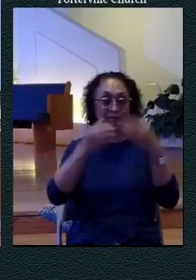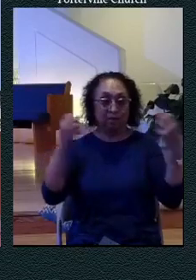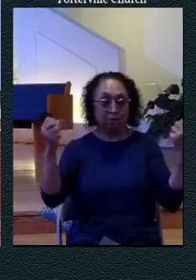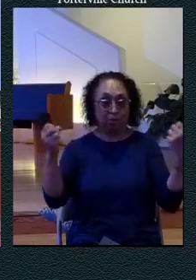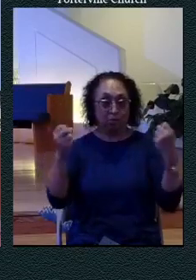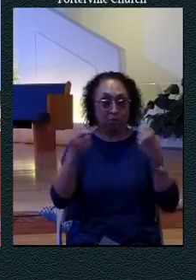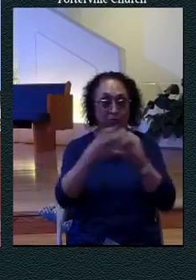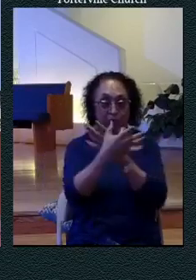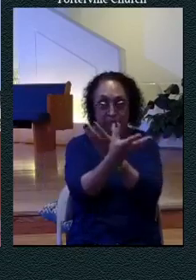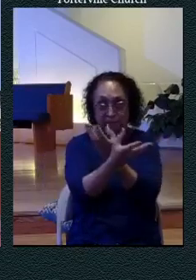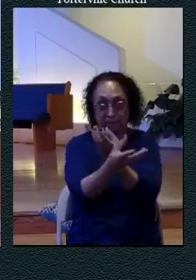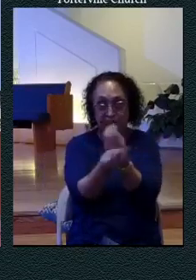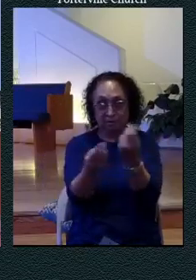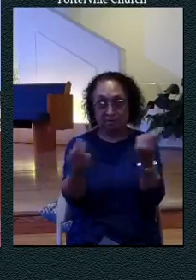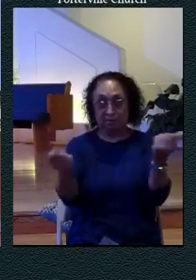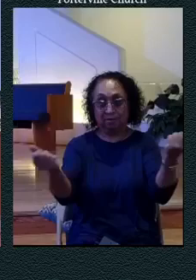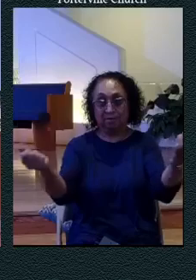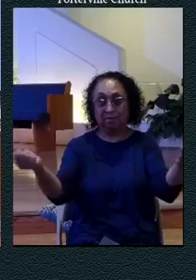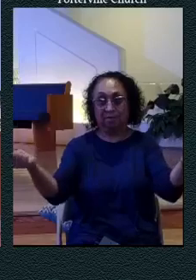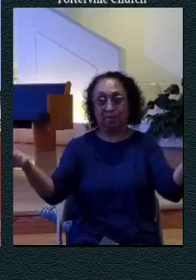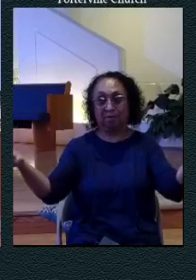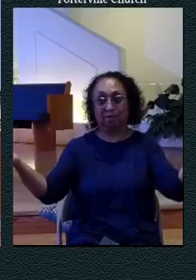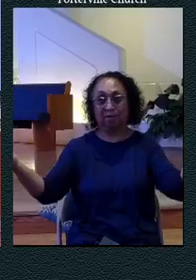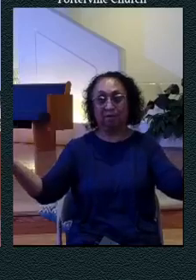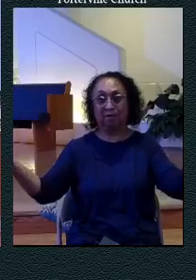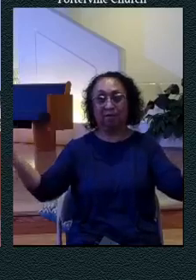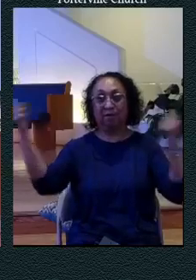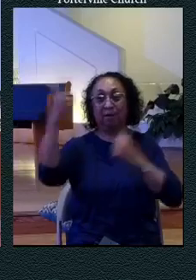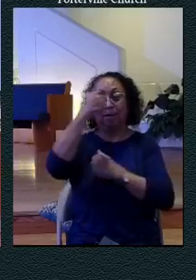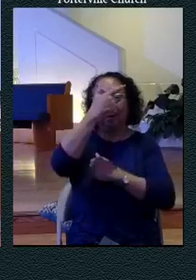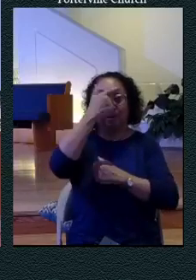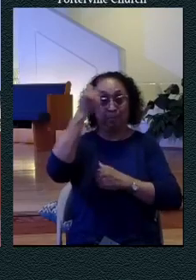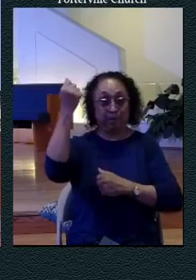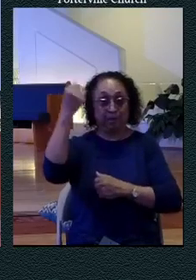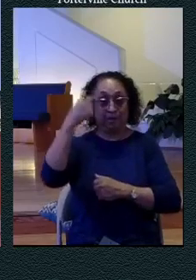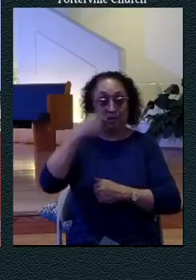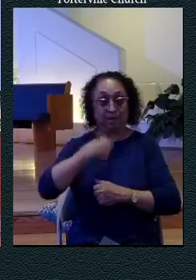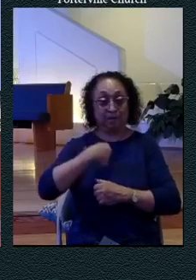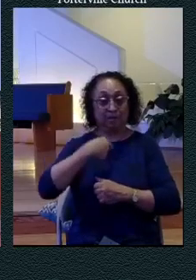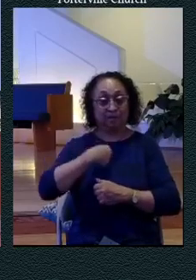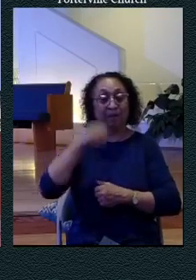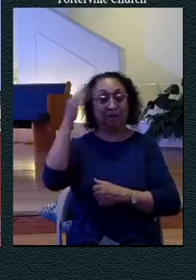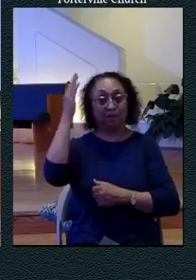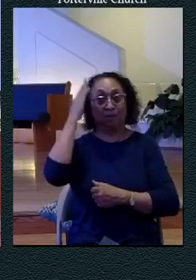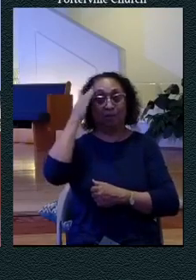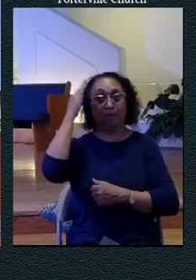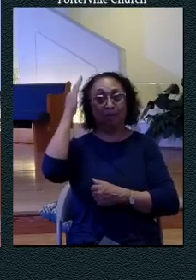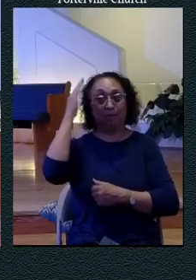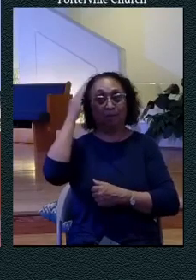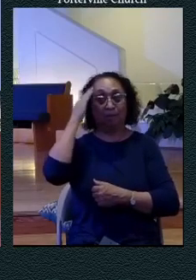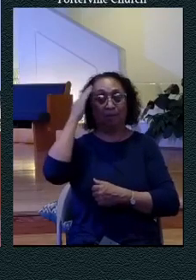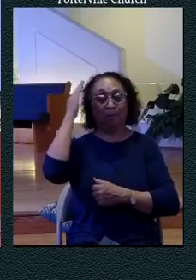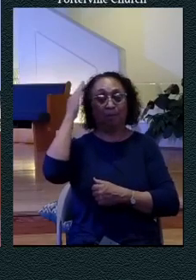lives, all fear is gone. Because I know